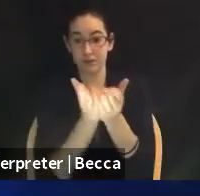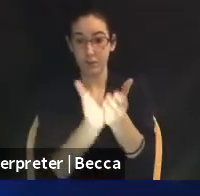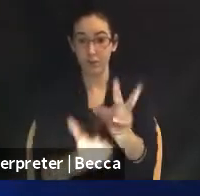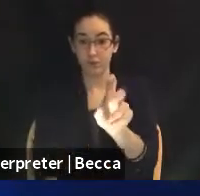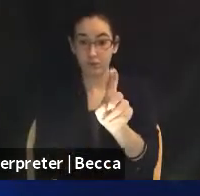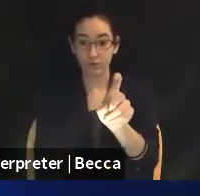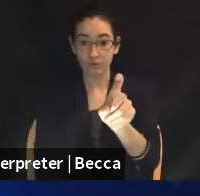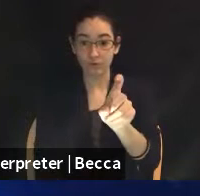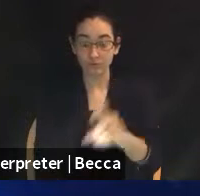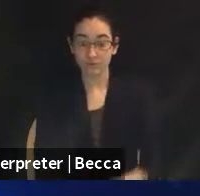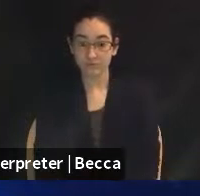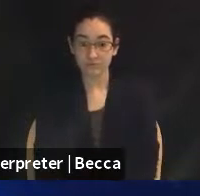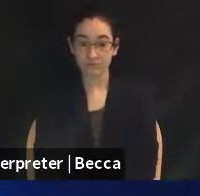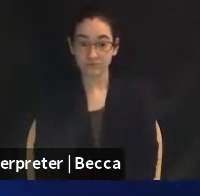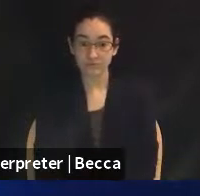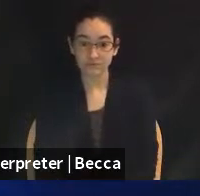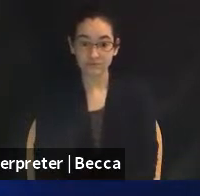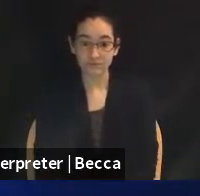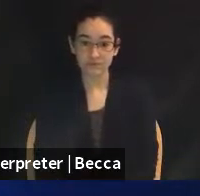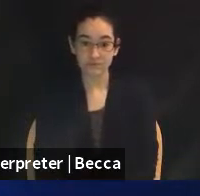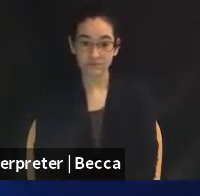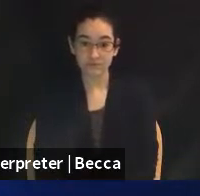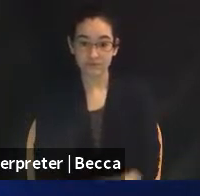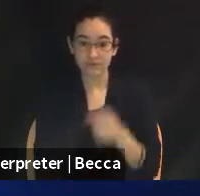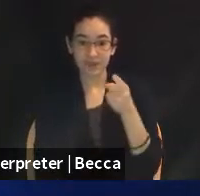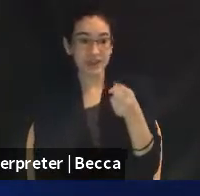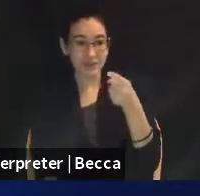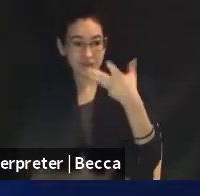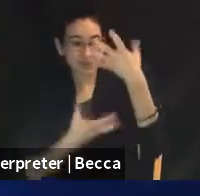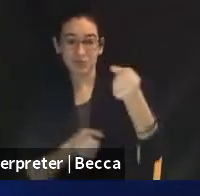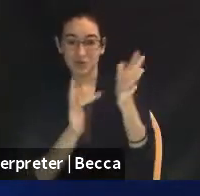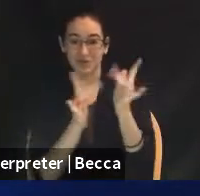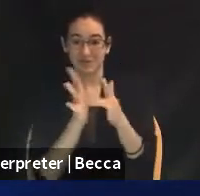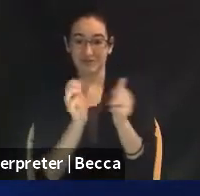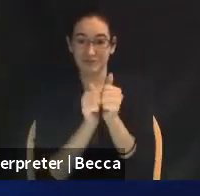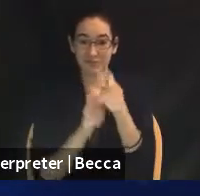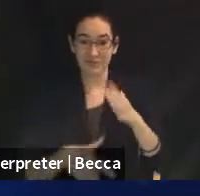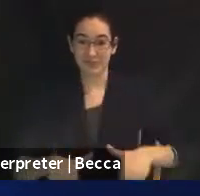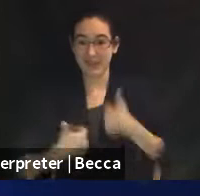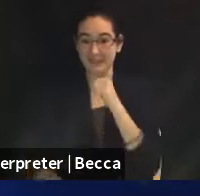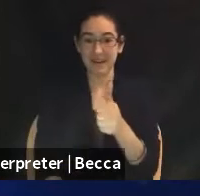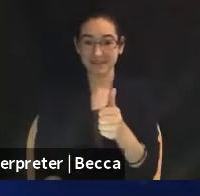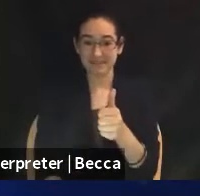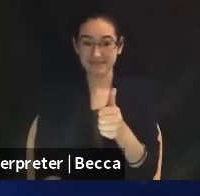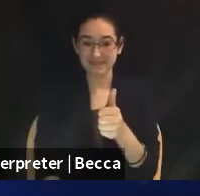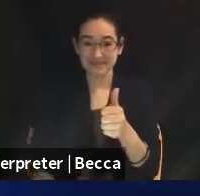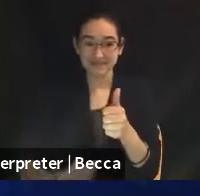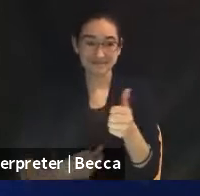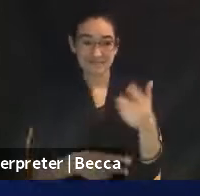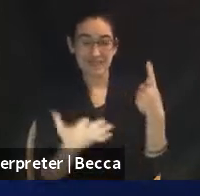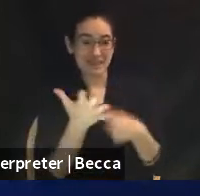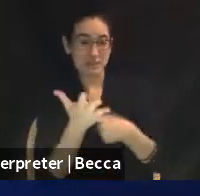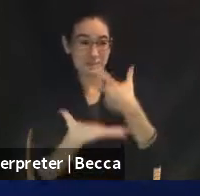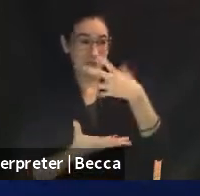Really? You don't even trust Jesus with your life. Much less, you don't trust Jesus sometimes in everyday